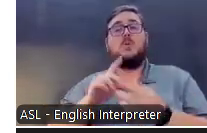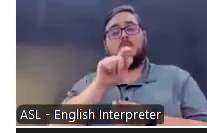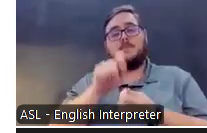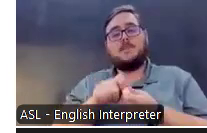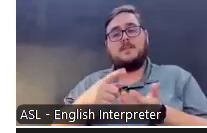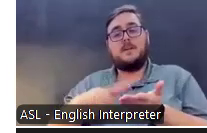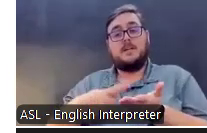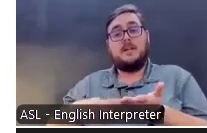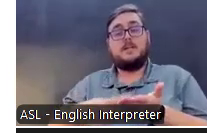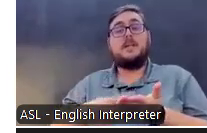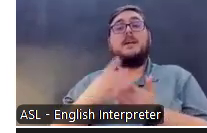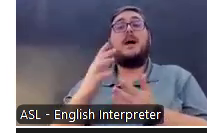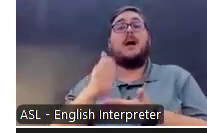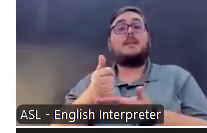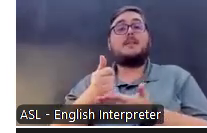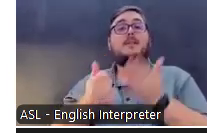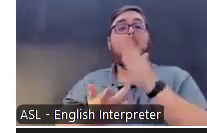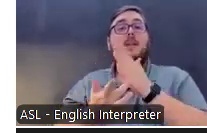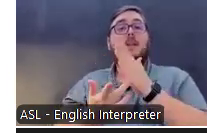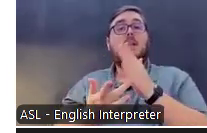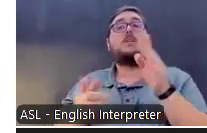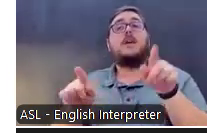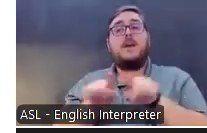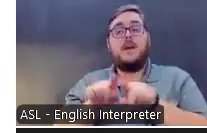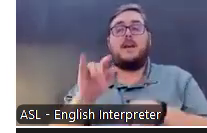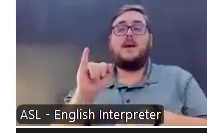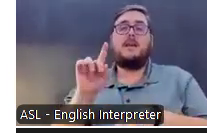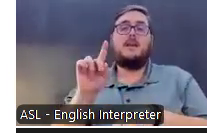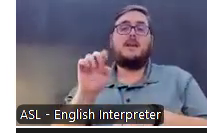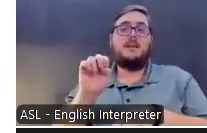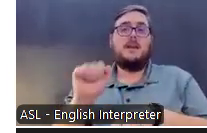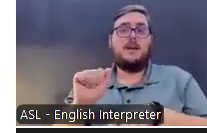Disabilities Education Act. Next slide.